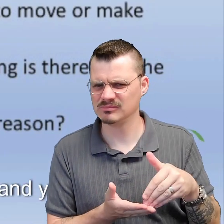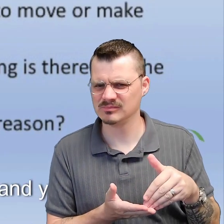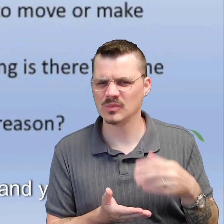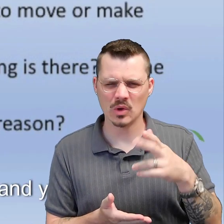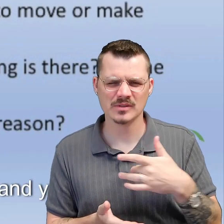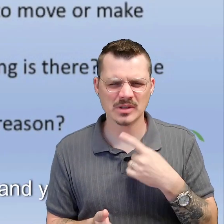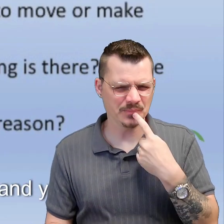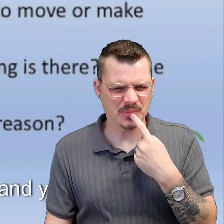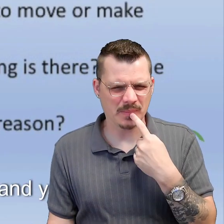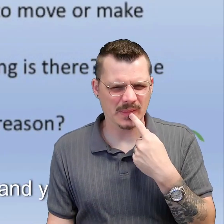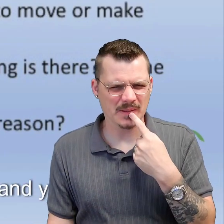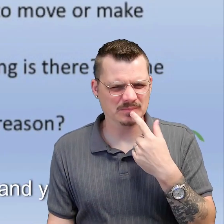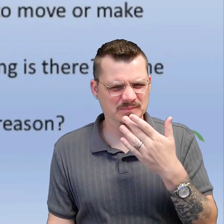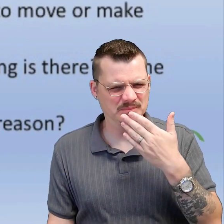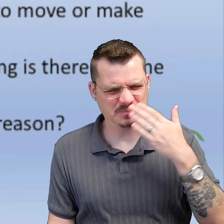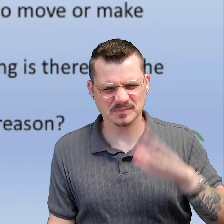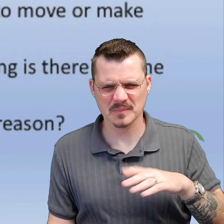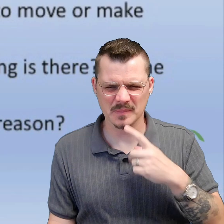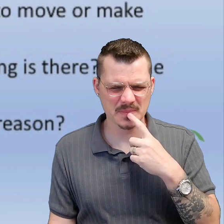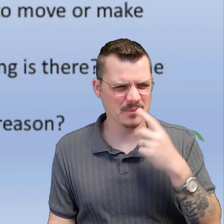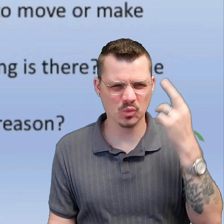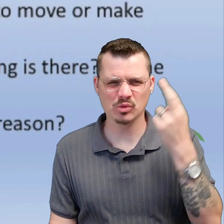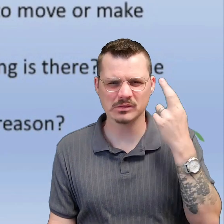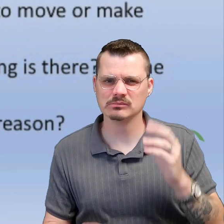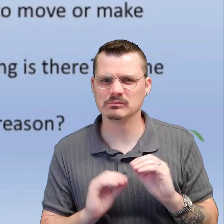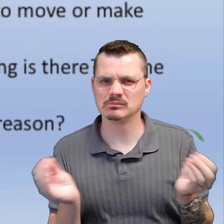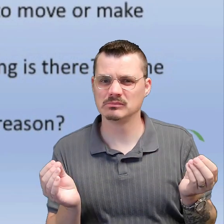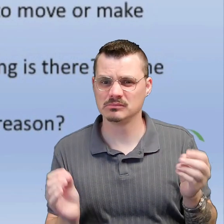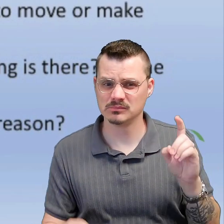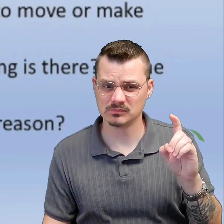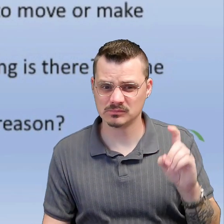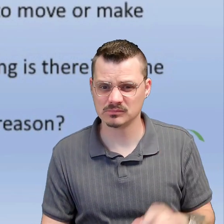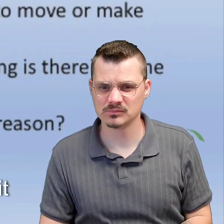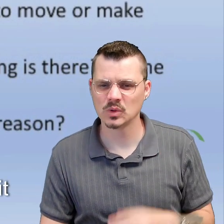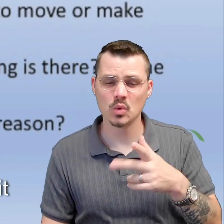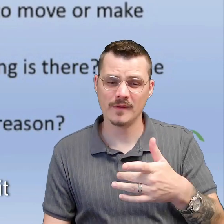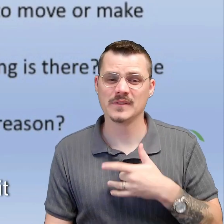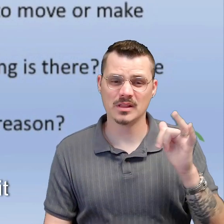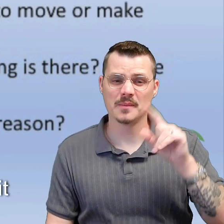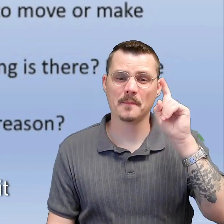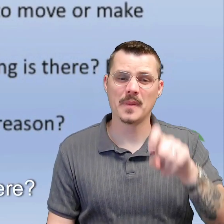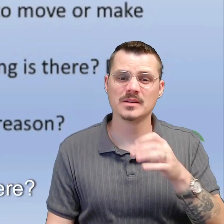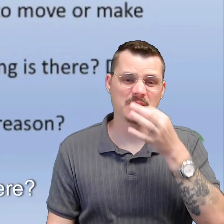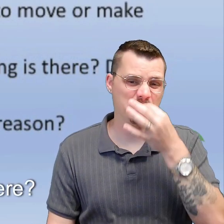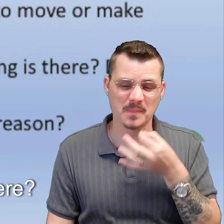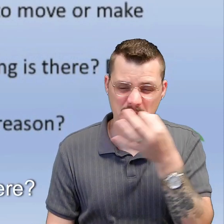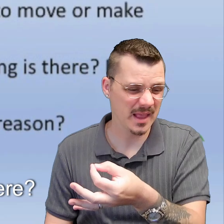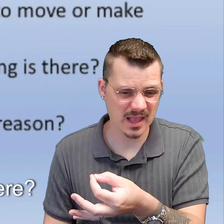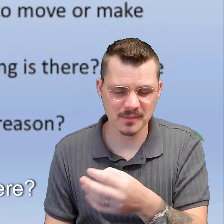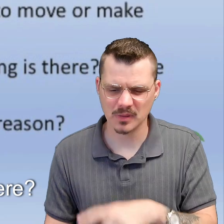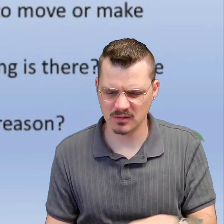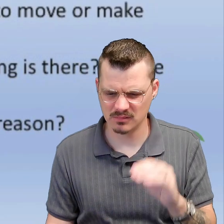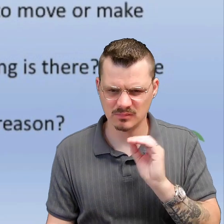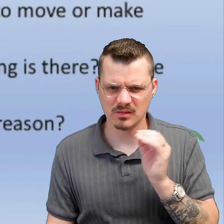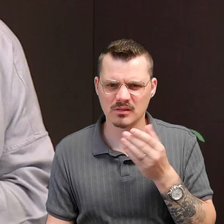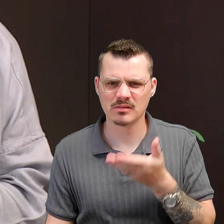Do you ever get a nasty taste in your mouth and there's no good reason for it? Do you ever feel like you got to spit something out and there's nothing